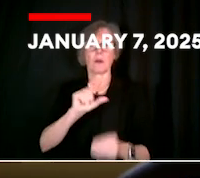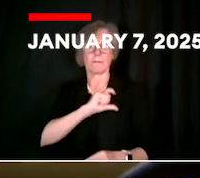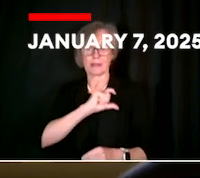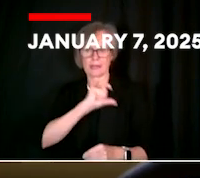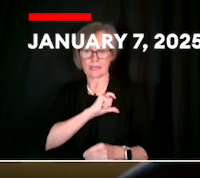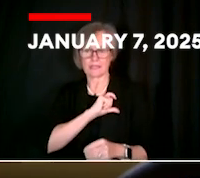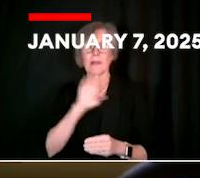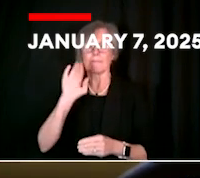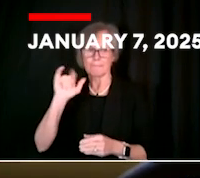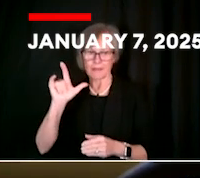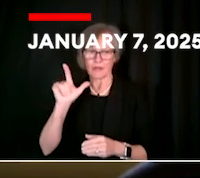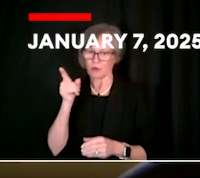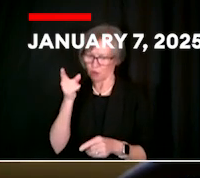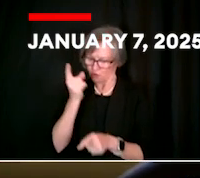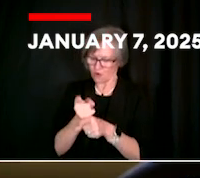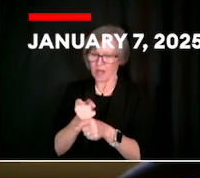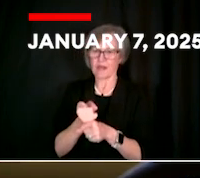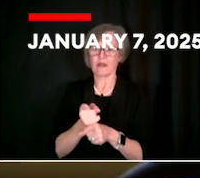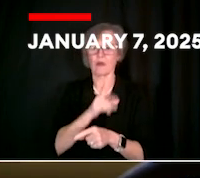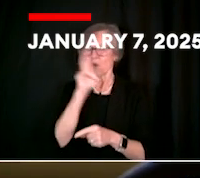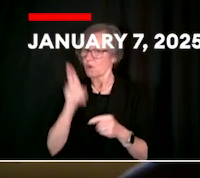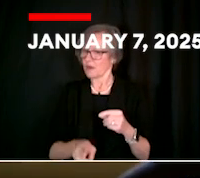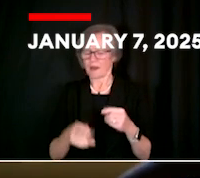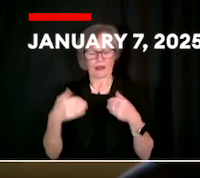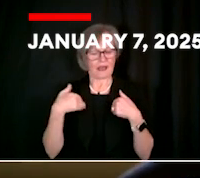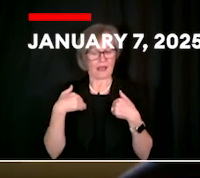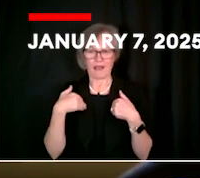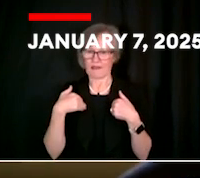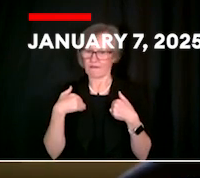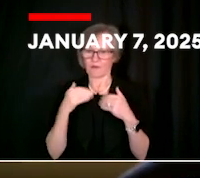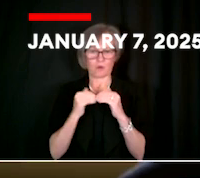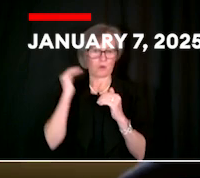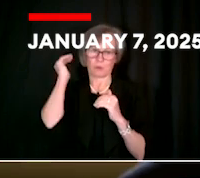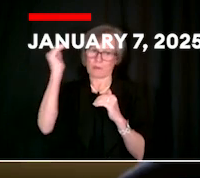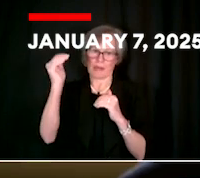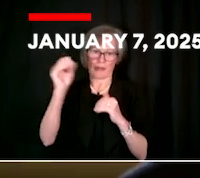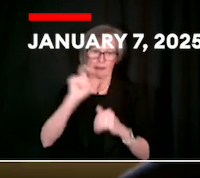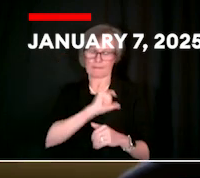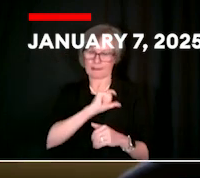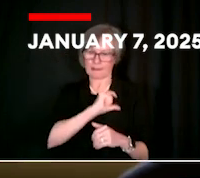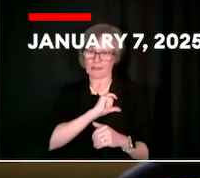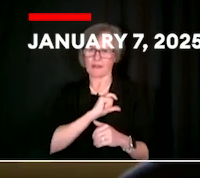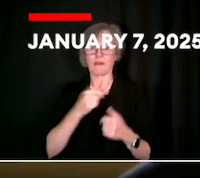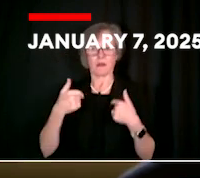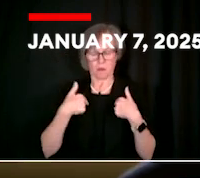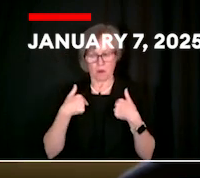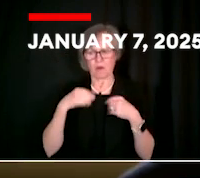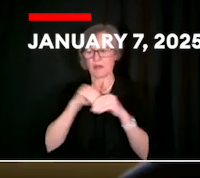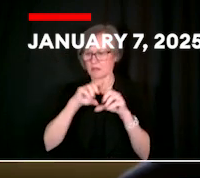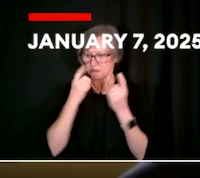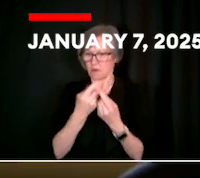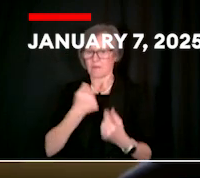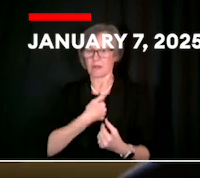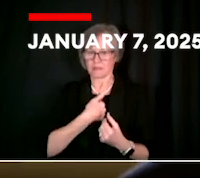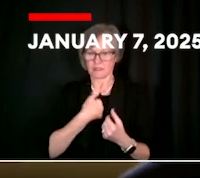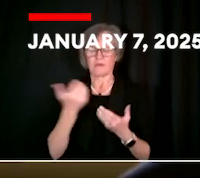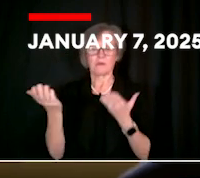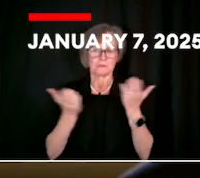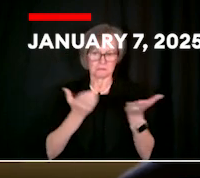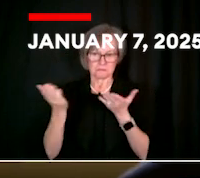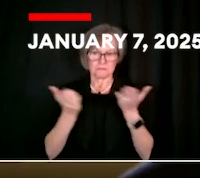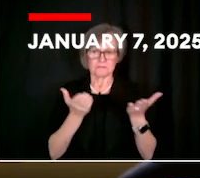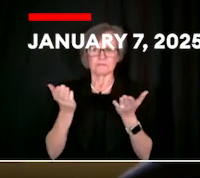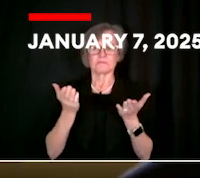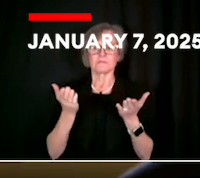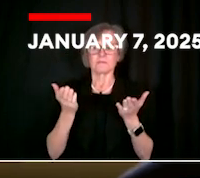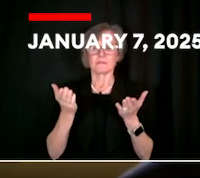right. We never could have too many. I know when I was in the department and you were serving, we were at an